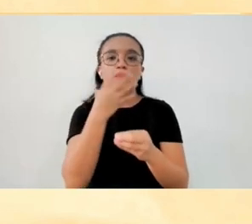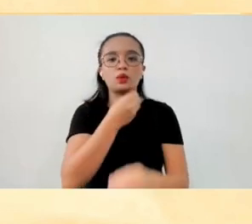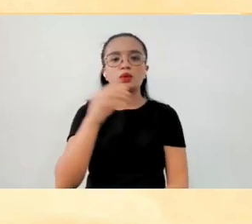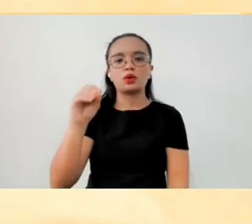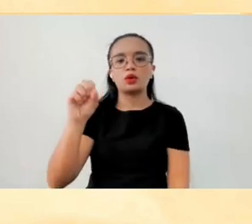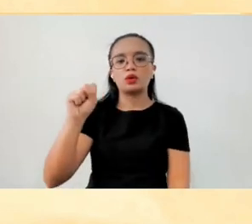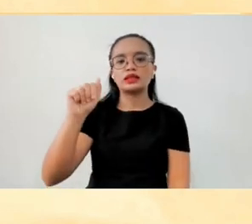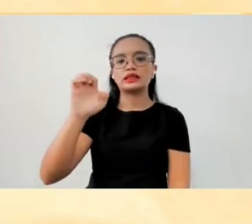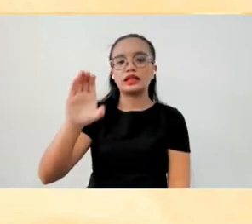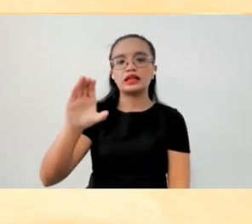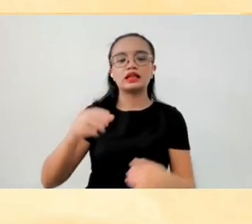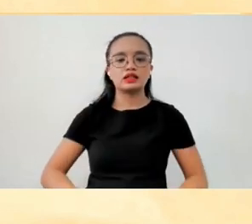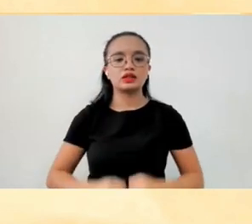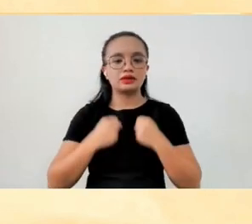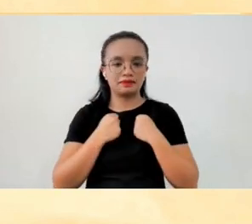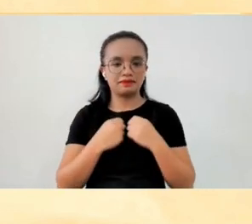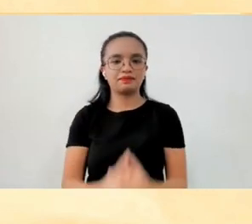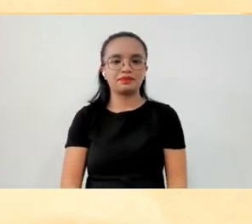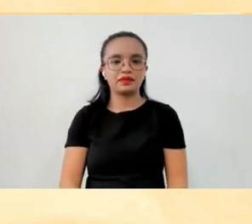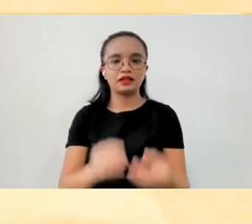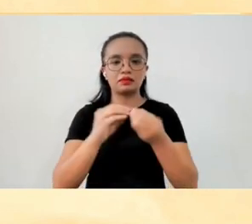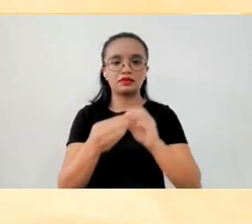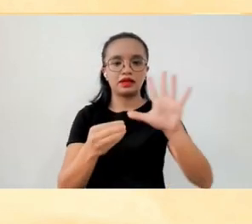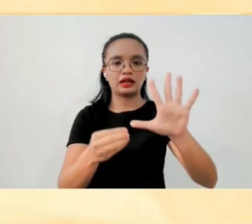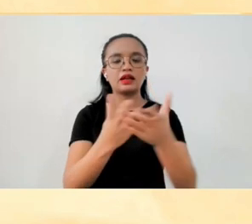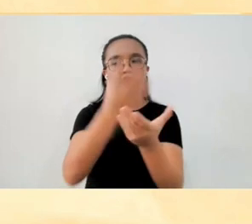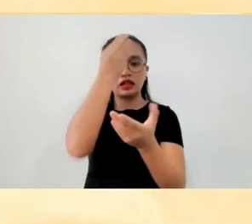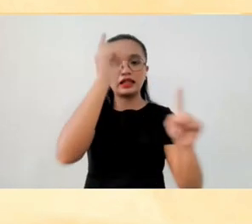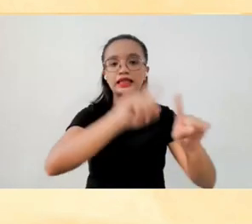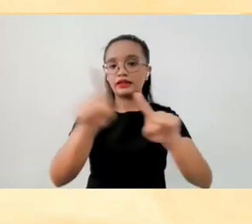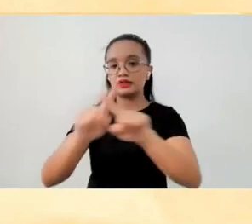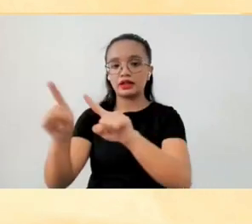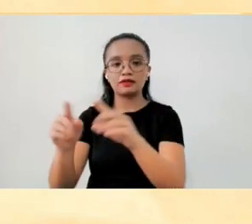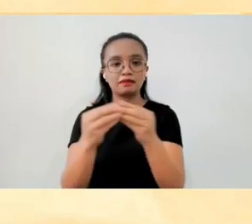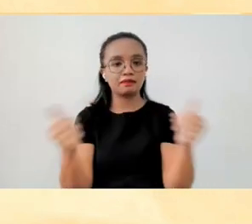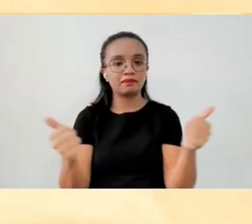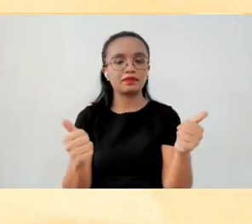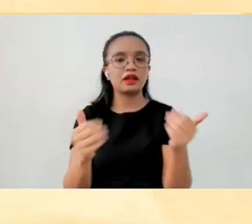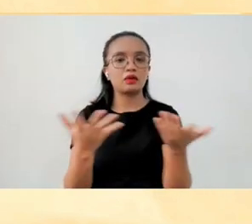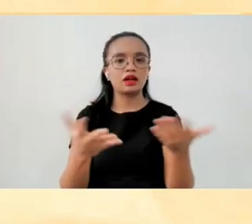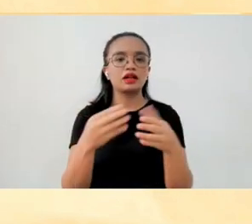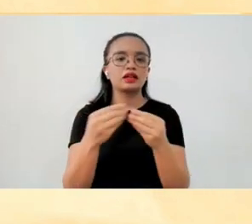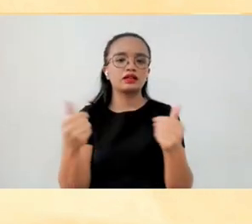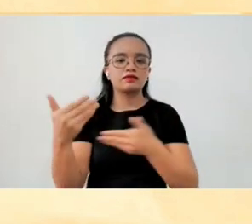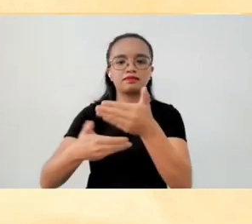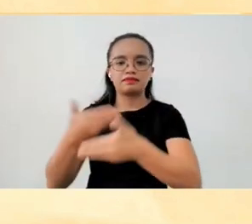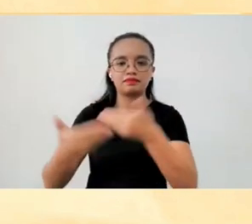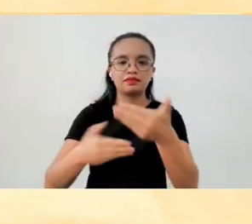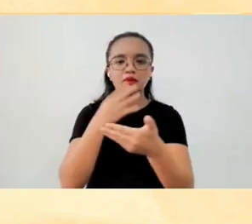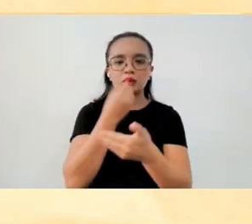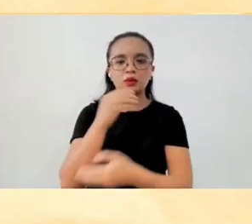And number five, learn various intervention strategies in the healing process of PASAIC survivors.